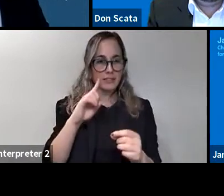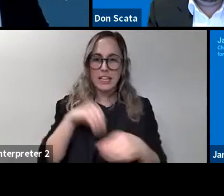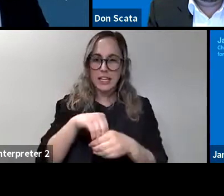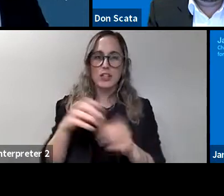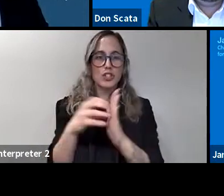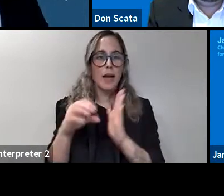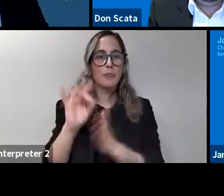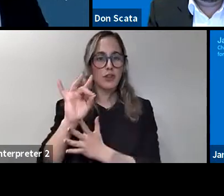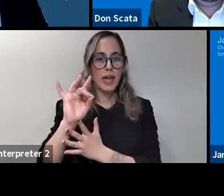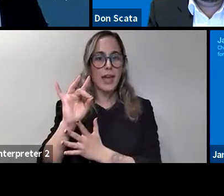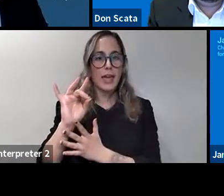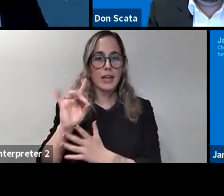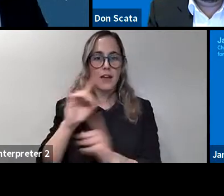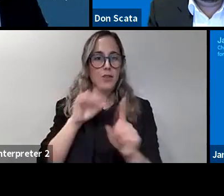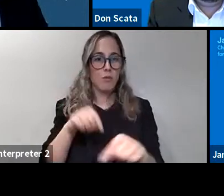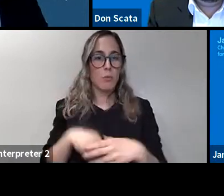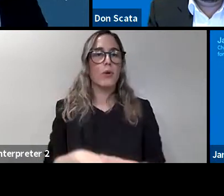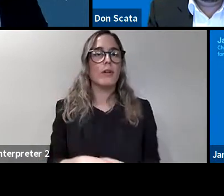the report.